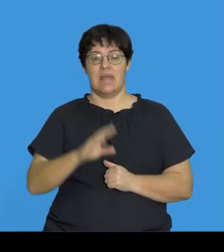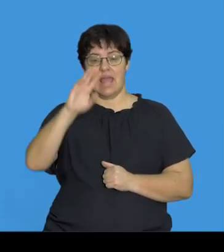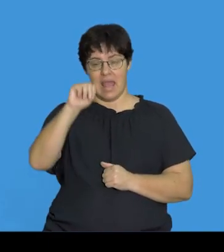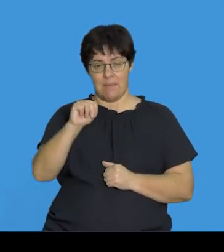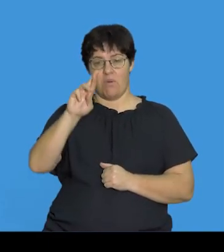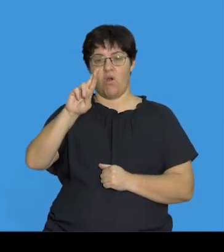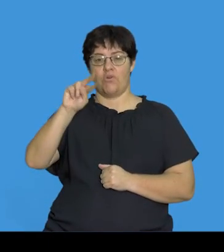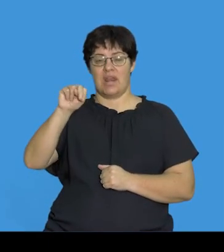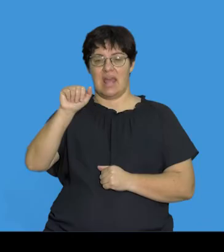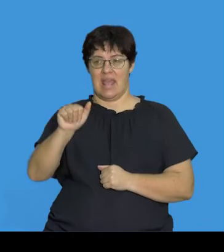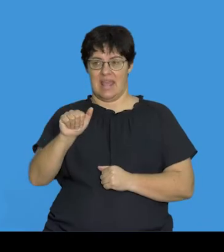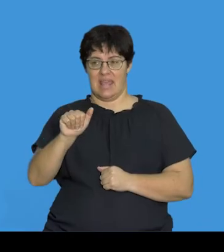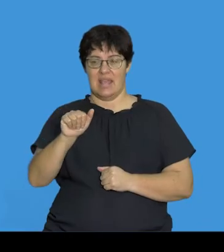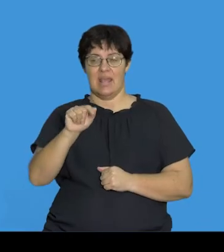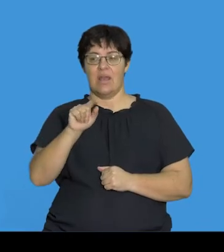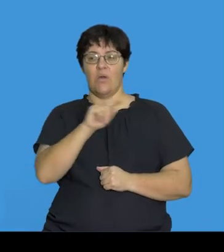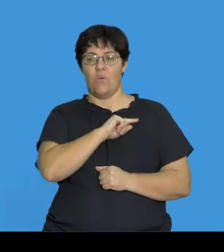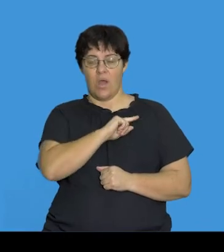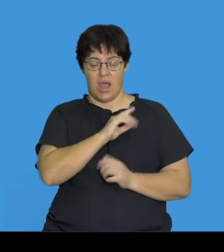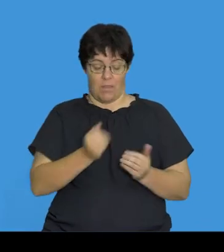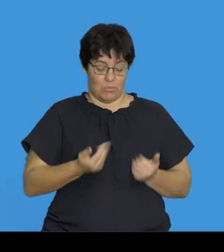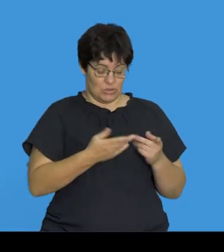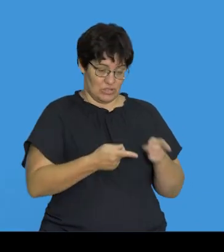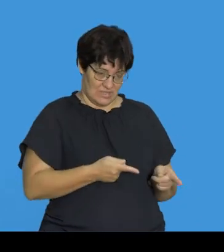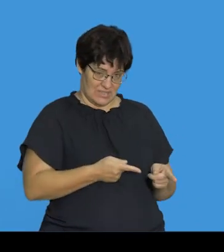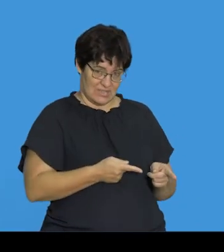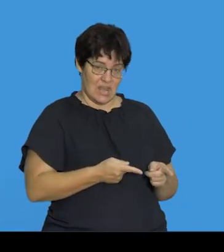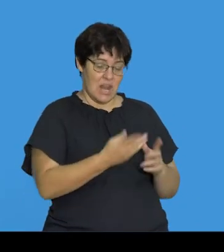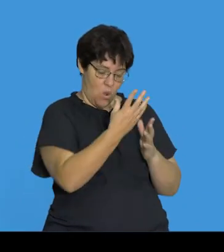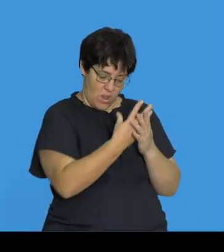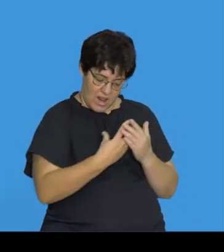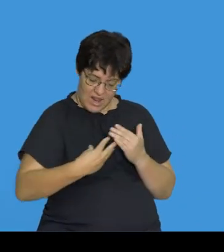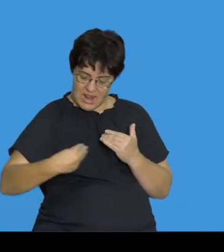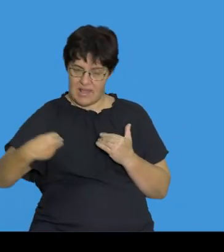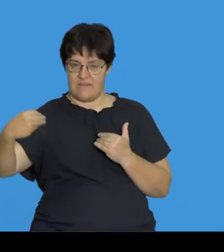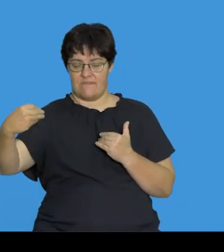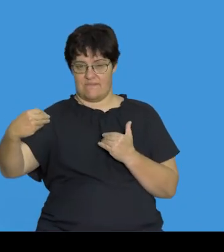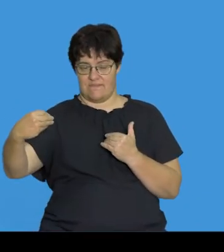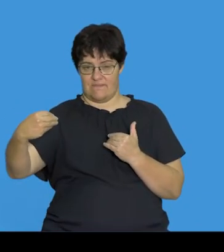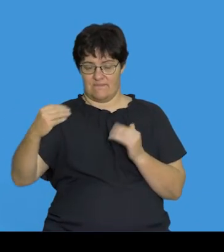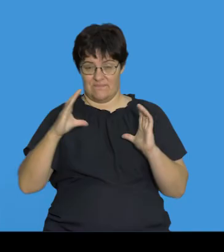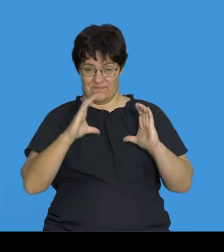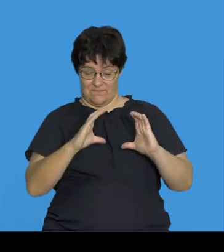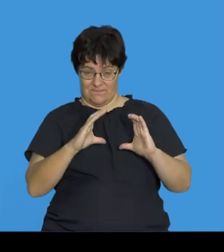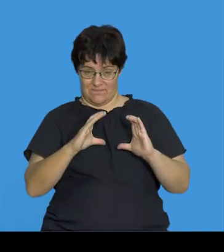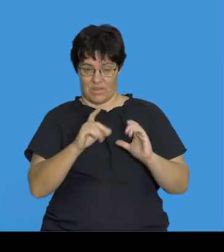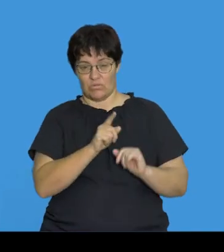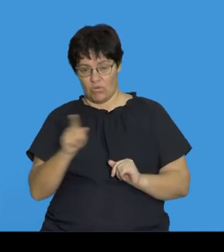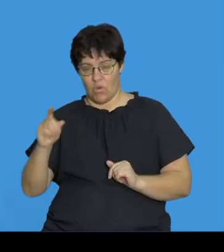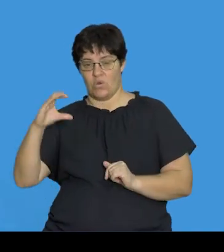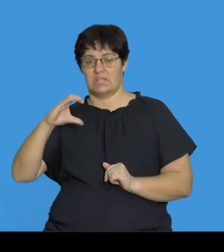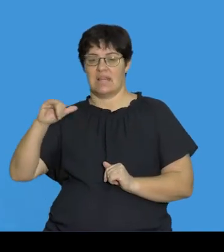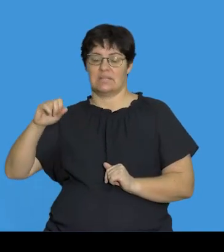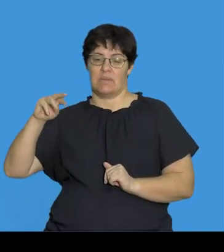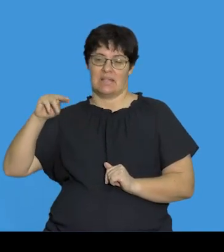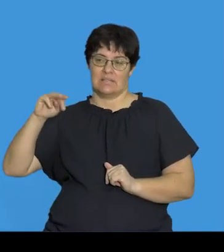the mRNA, and we can see that the mRNA is produced here. It's now leaving the nucleus to move